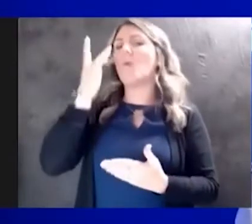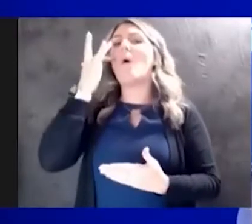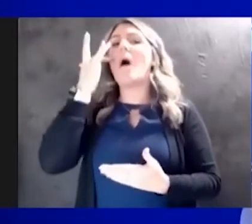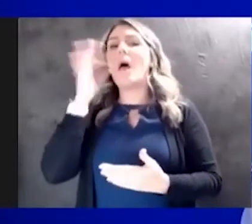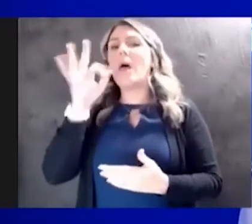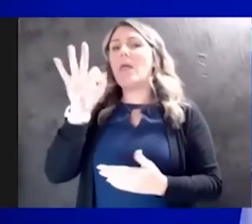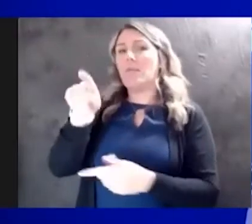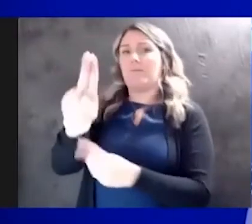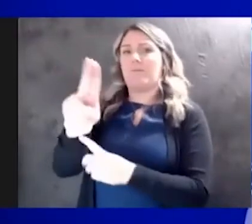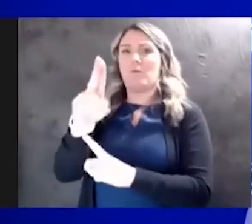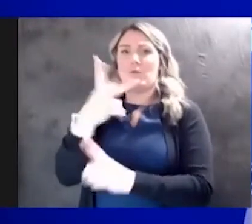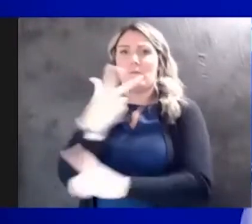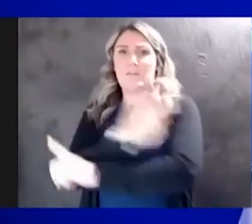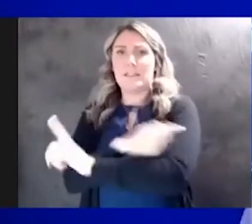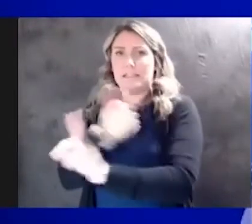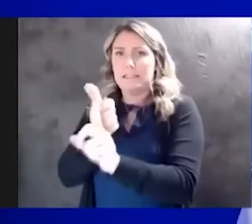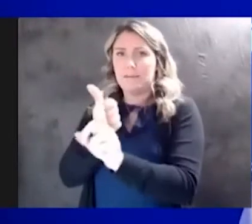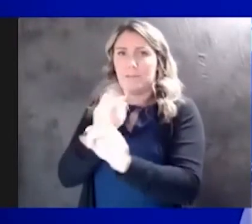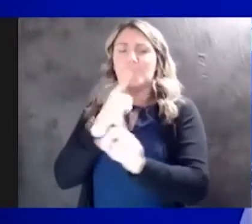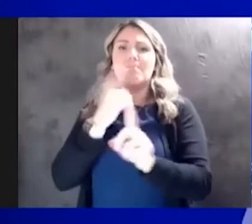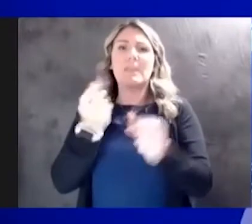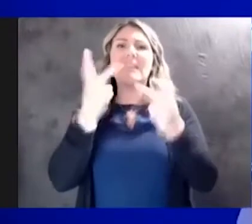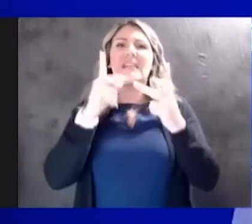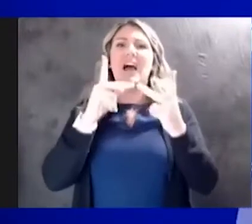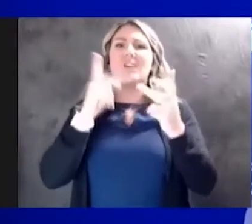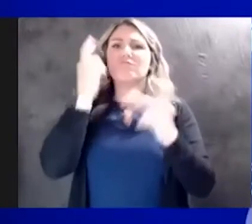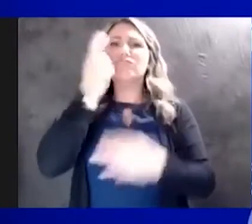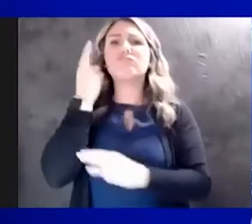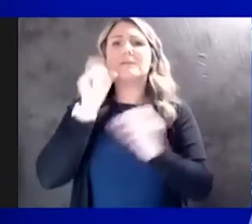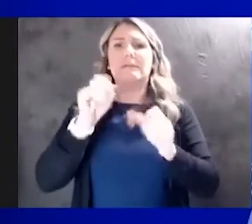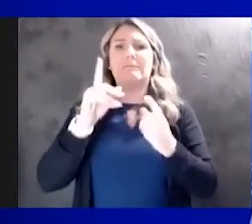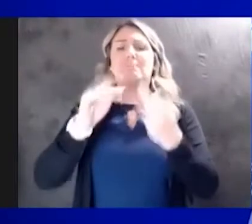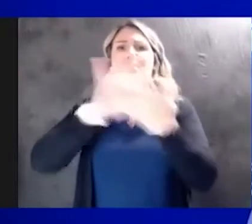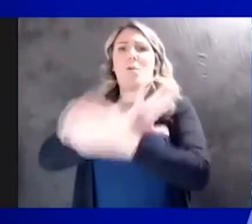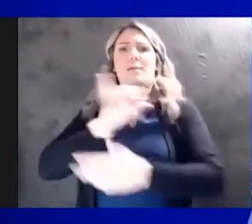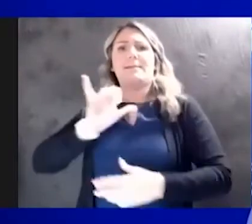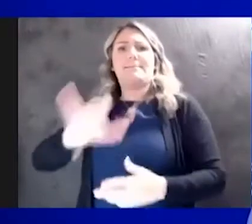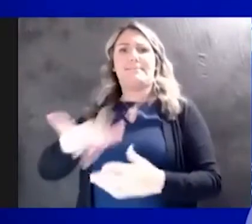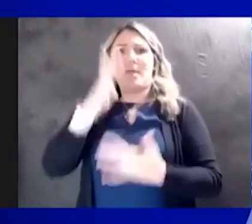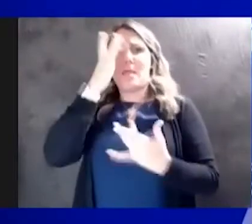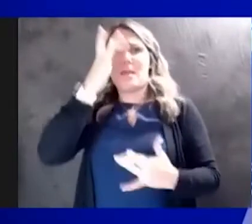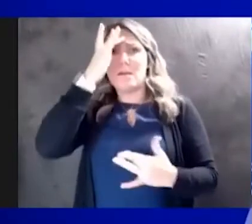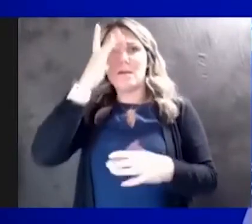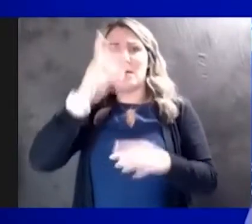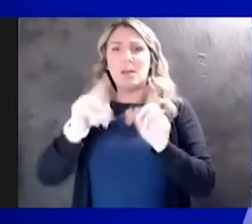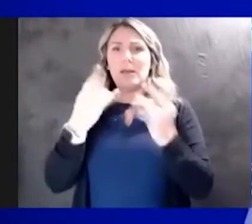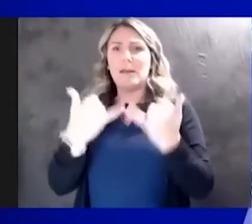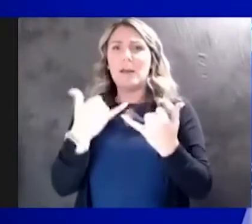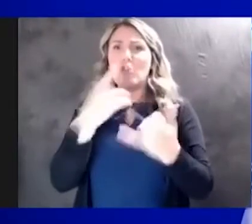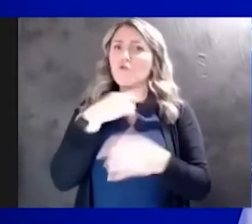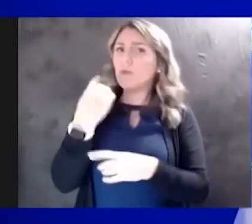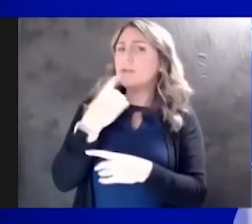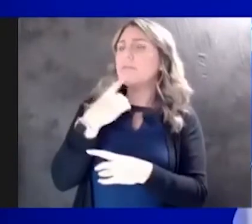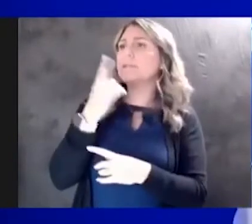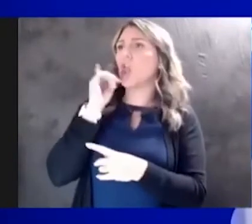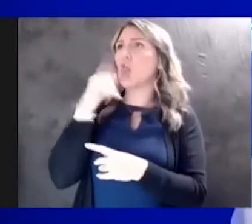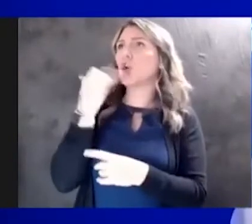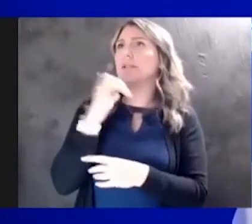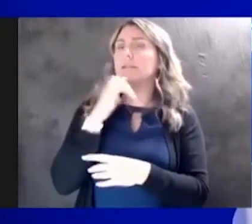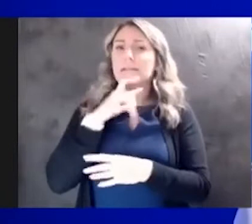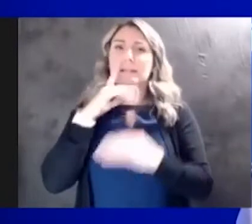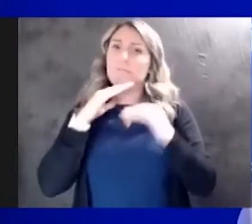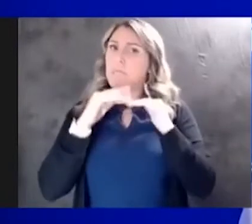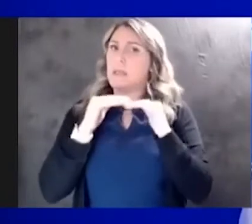So there are a lot of different entities that can cause this Guillain-Barré. Right now, the risk continues to look very, very minimal, and